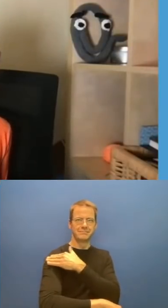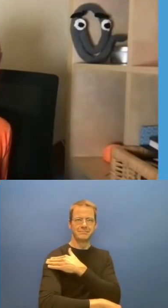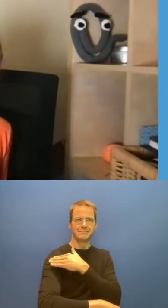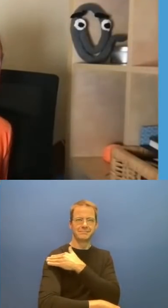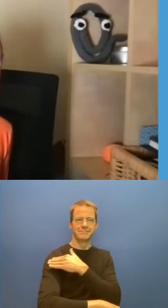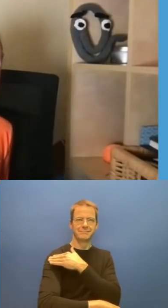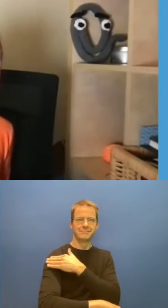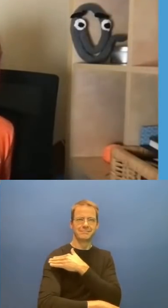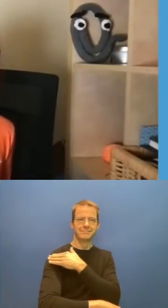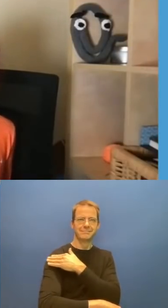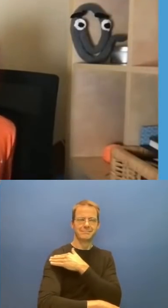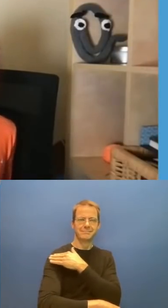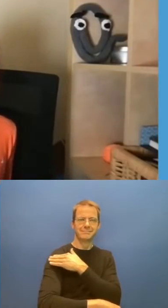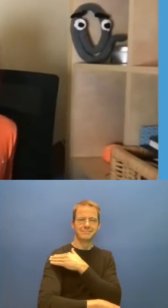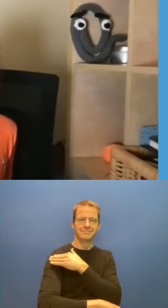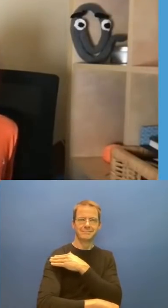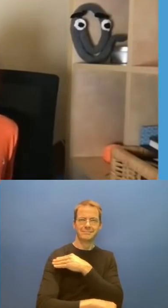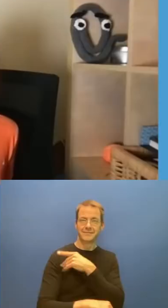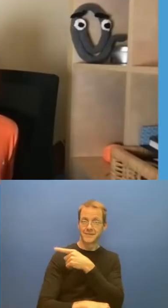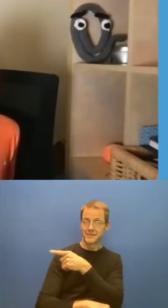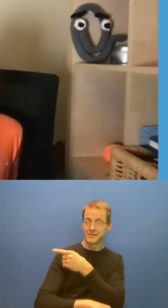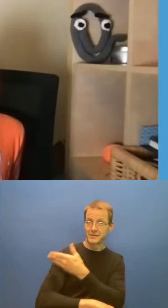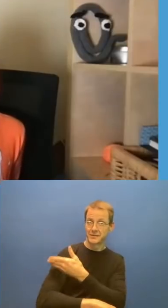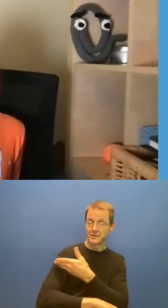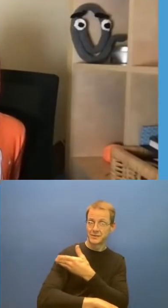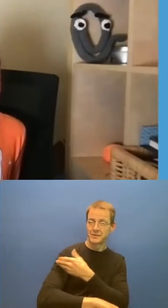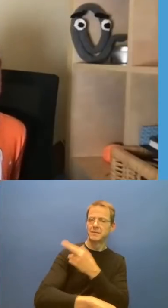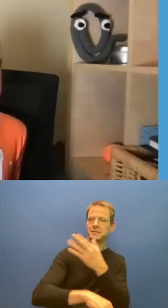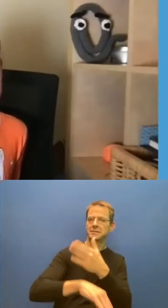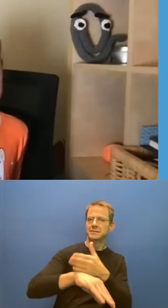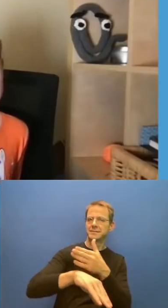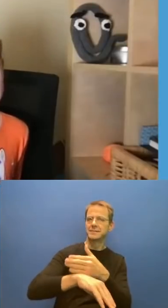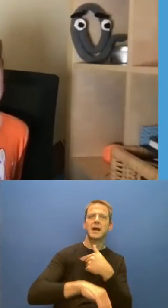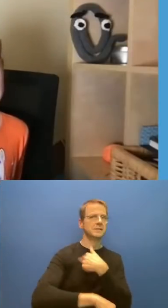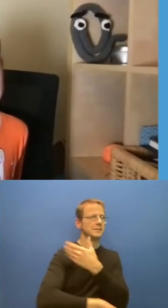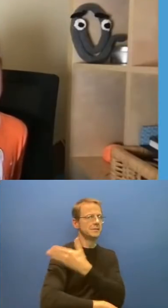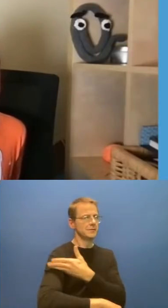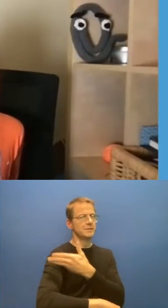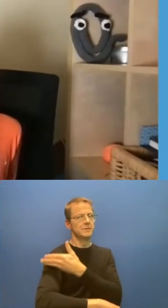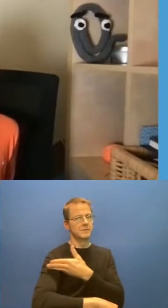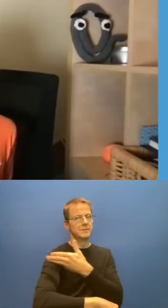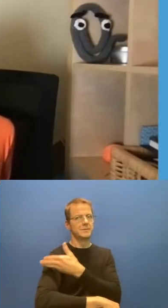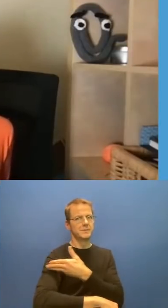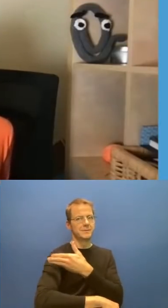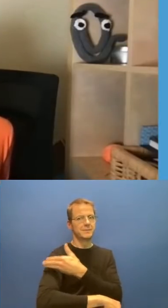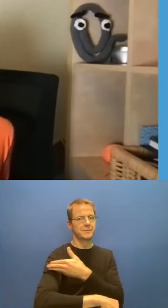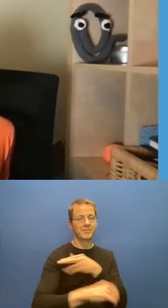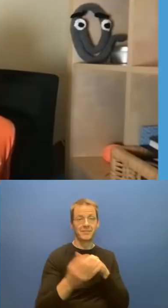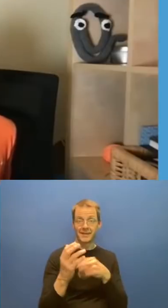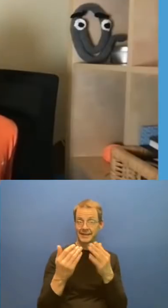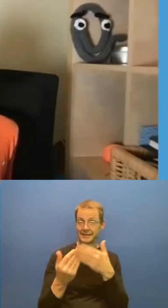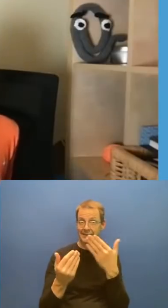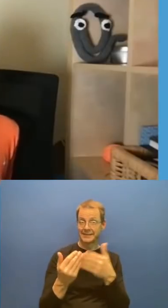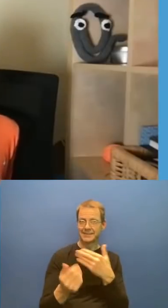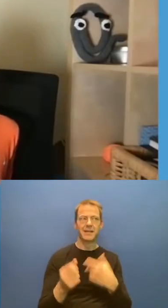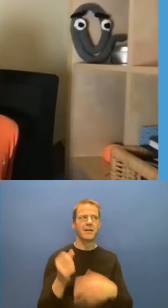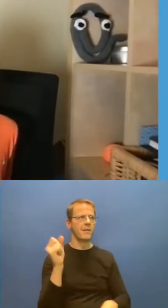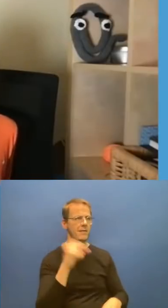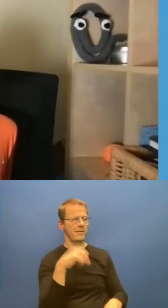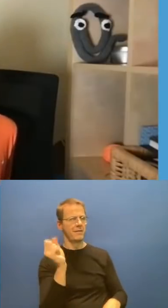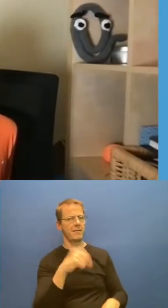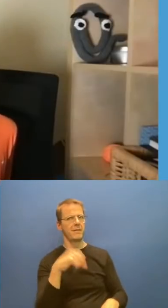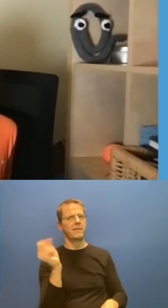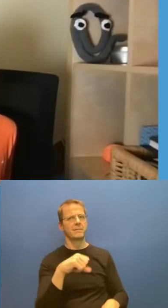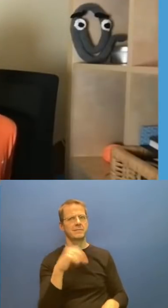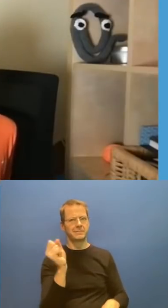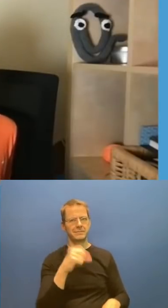sleeve. Did that make it easier? Yeah. Yeah. And you said it was like 1.5 seconds?